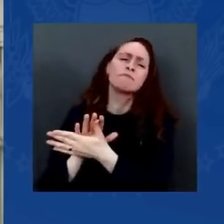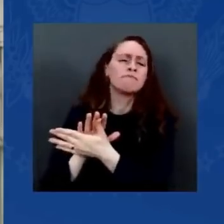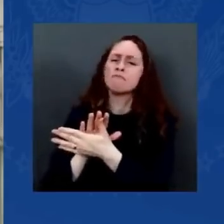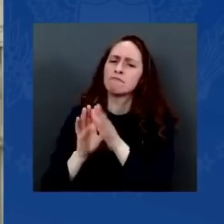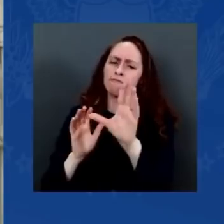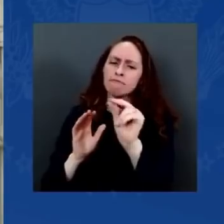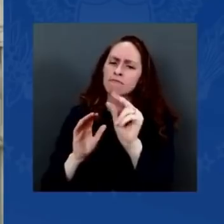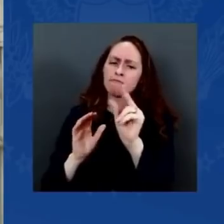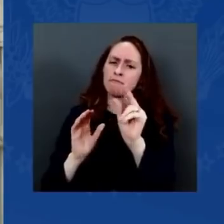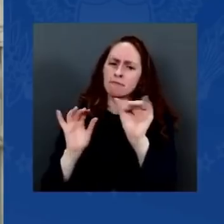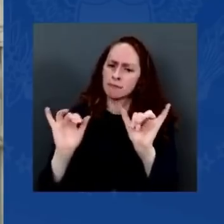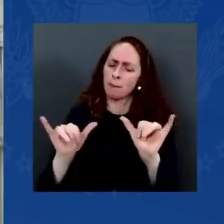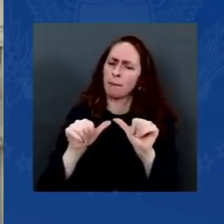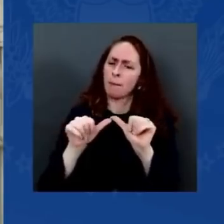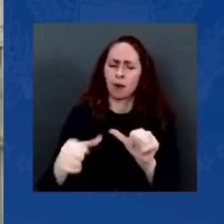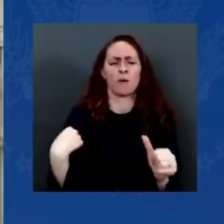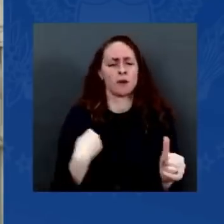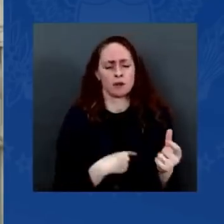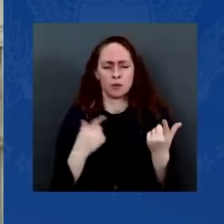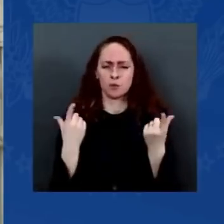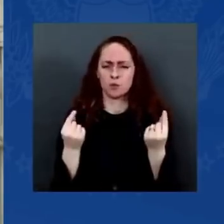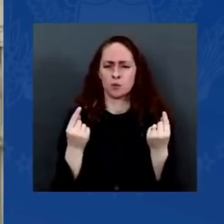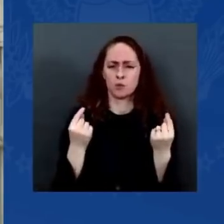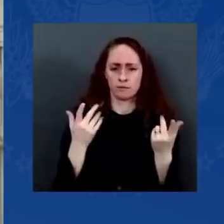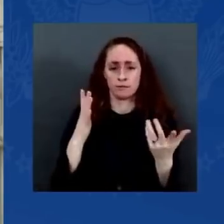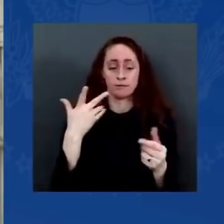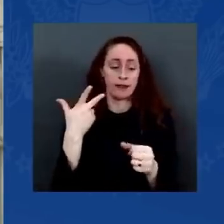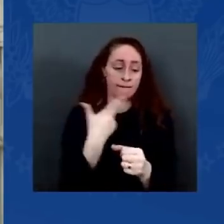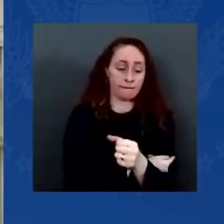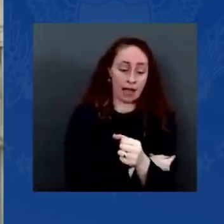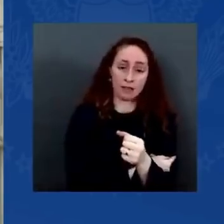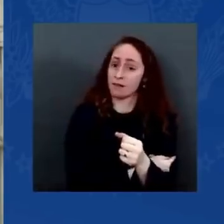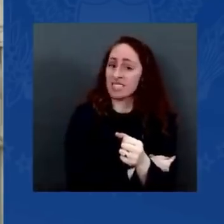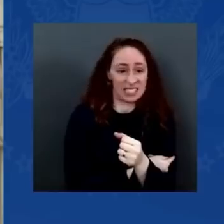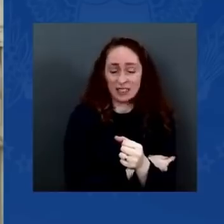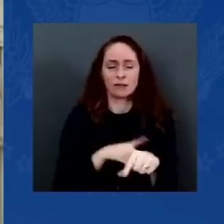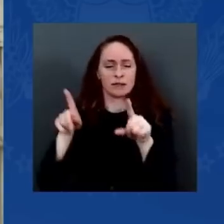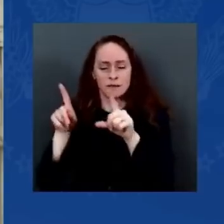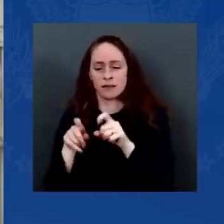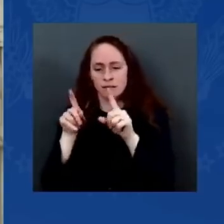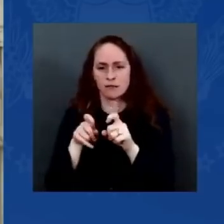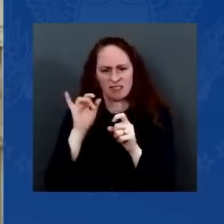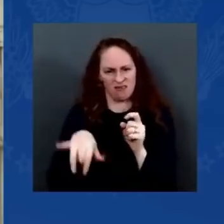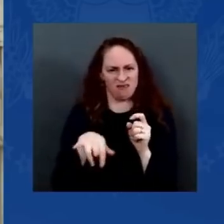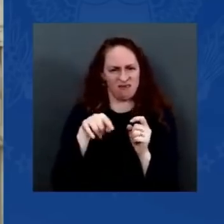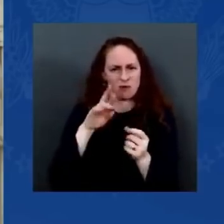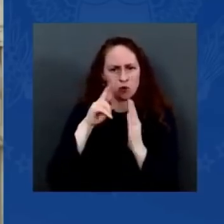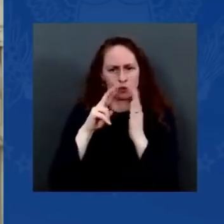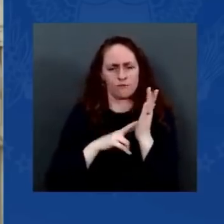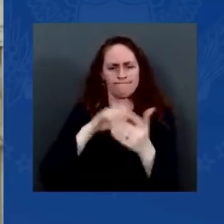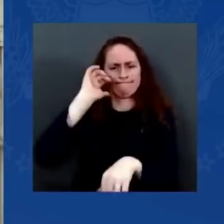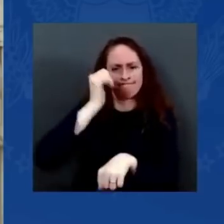for businesses with more than 100 employees. The rule requires employers with 100 or more employees to protect their workers who are